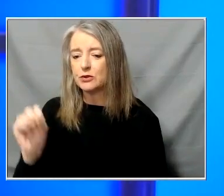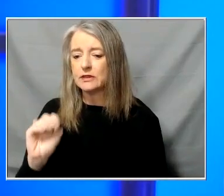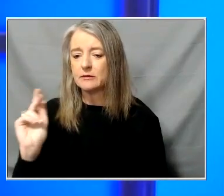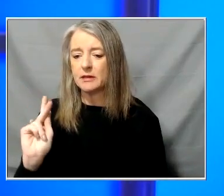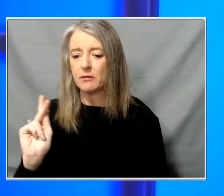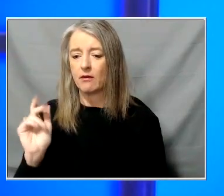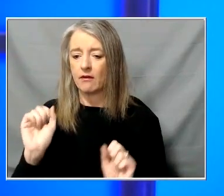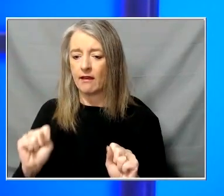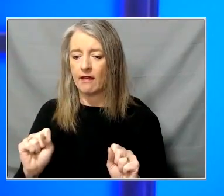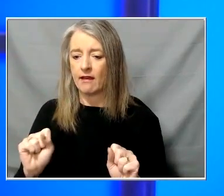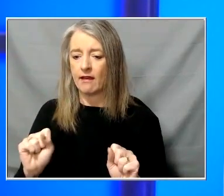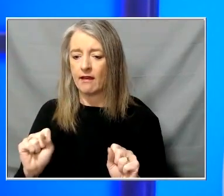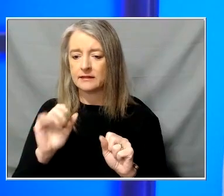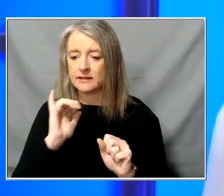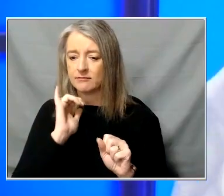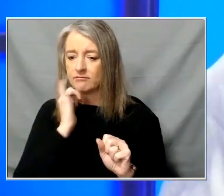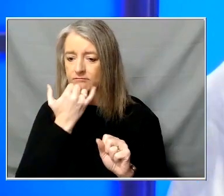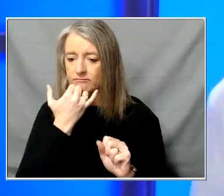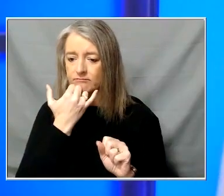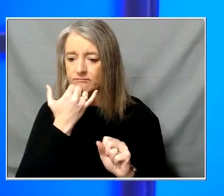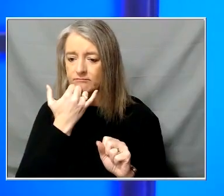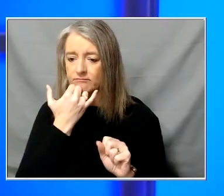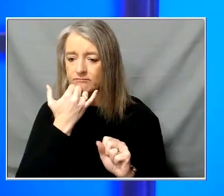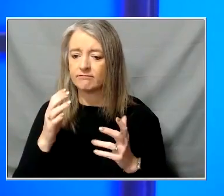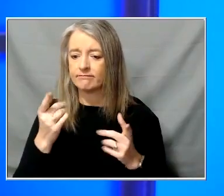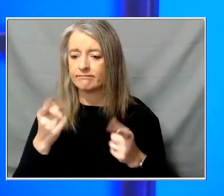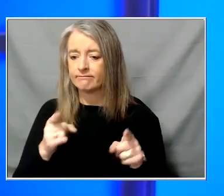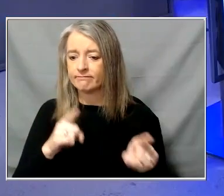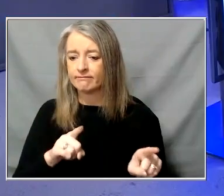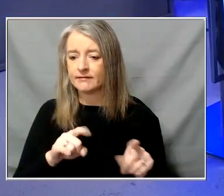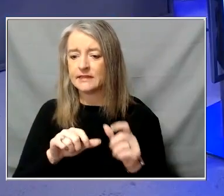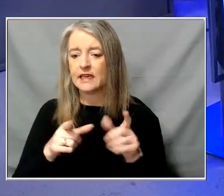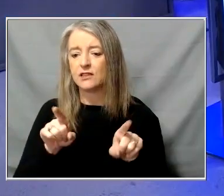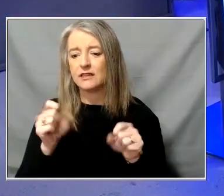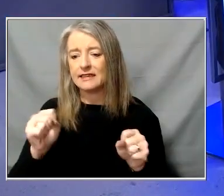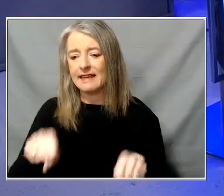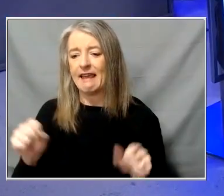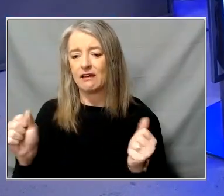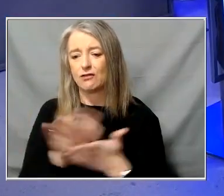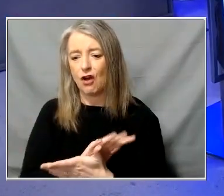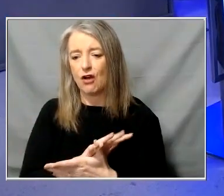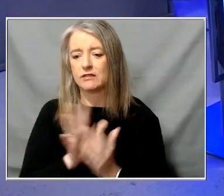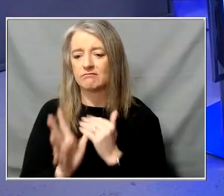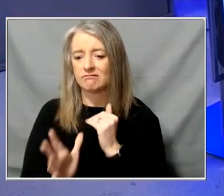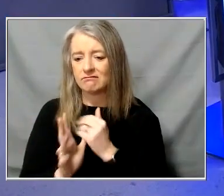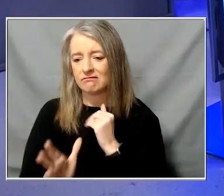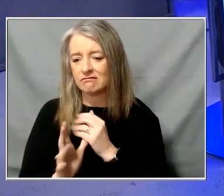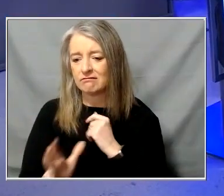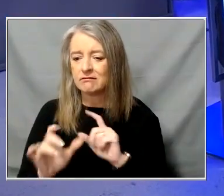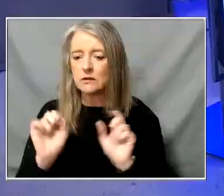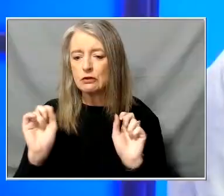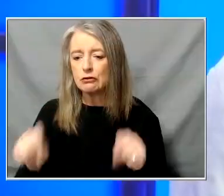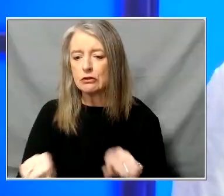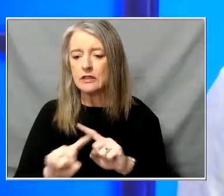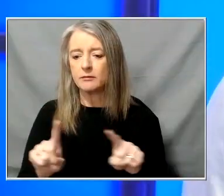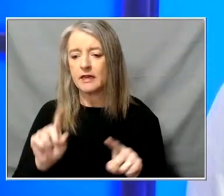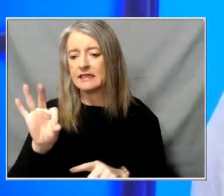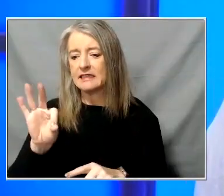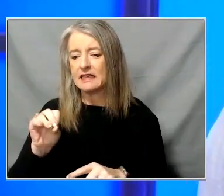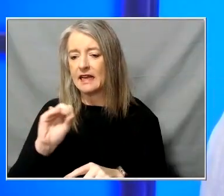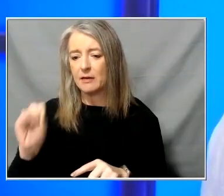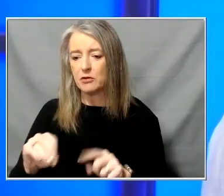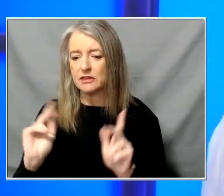difference in how your digestive system works. That's plenty bile to absorb whatever it was that you just ate. I always tell people for